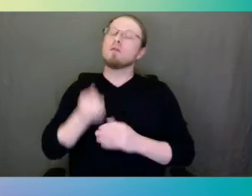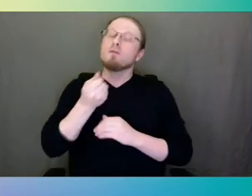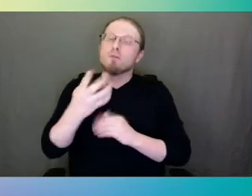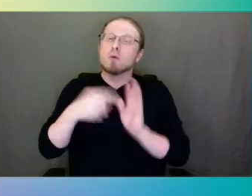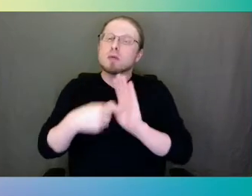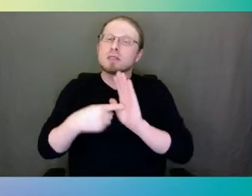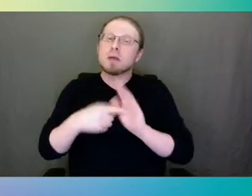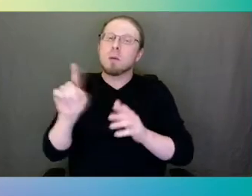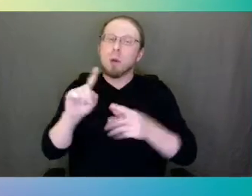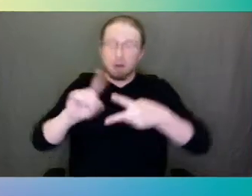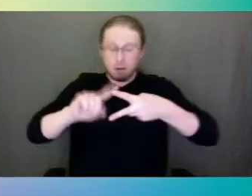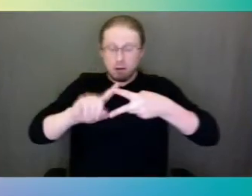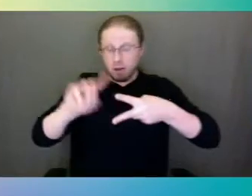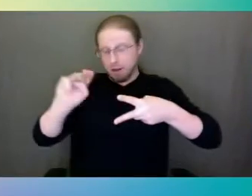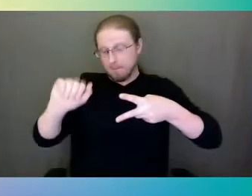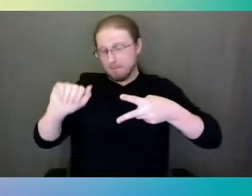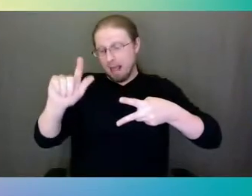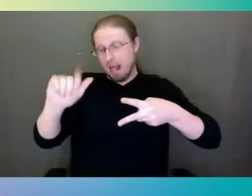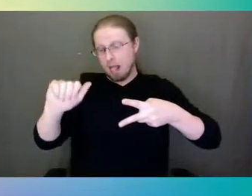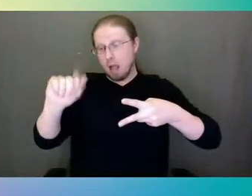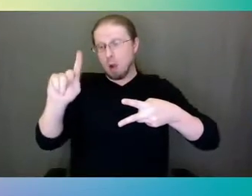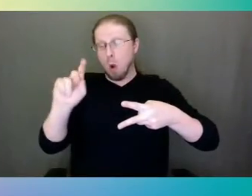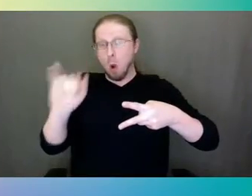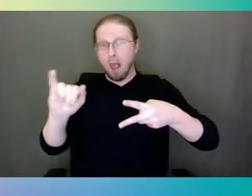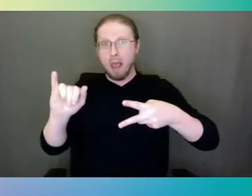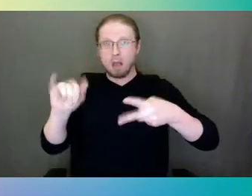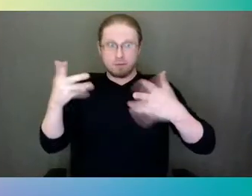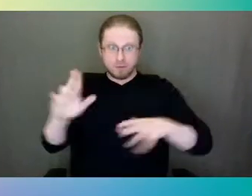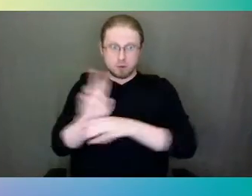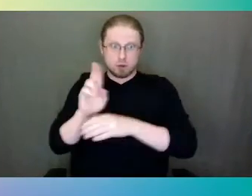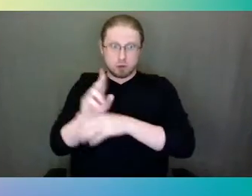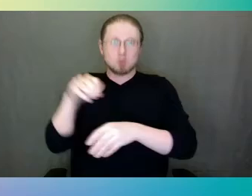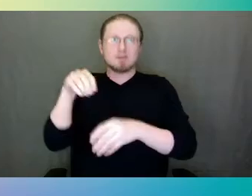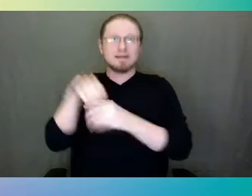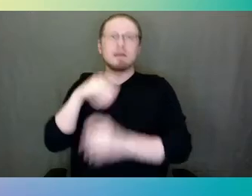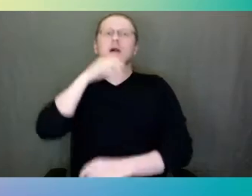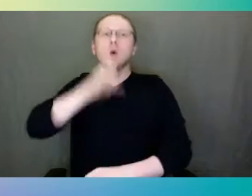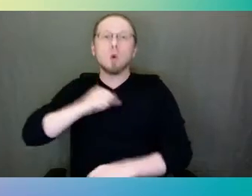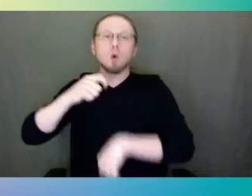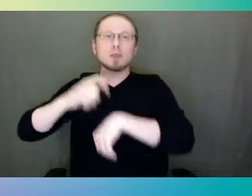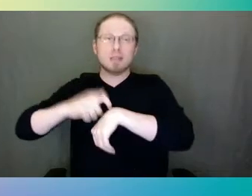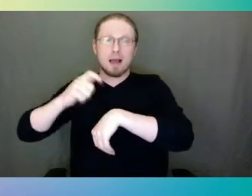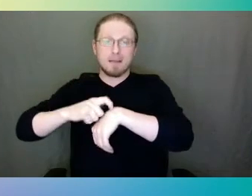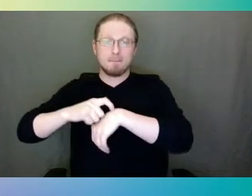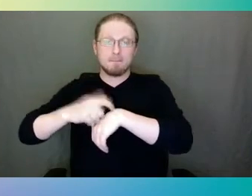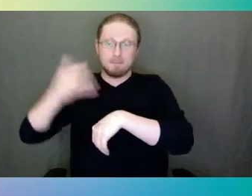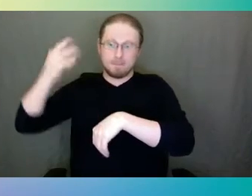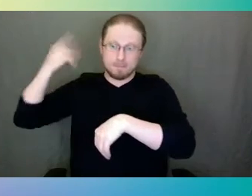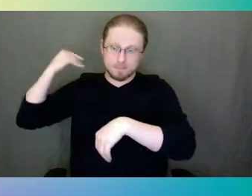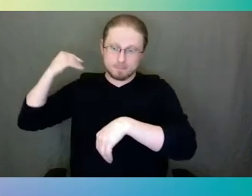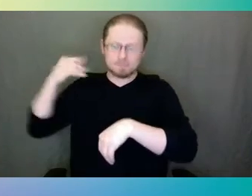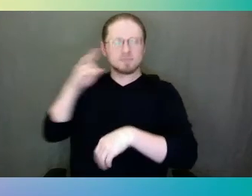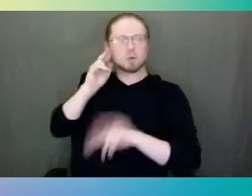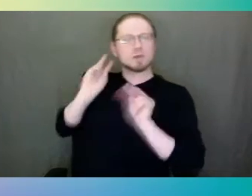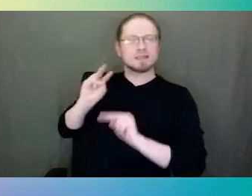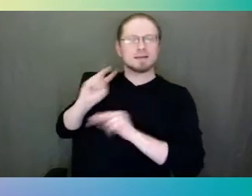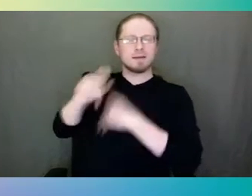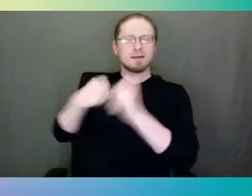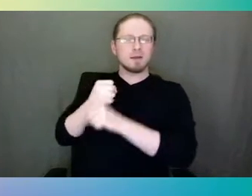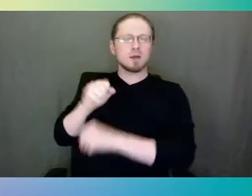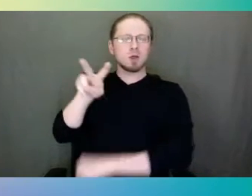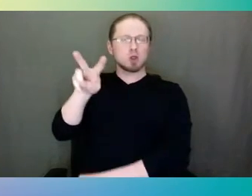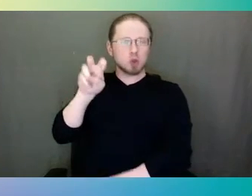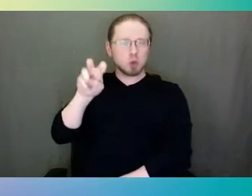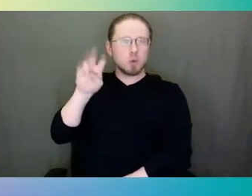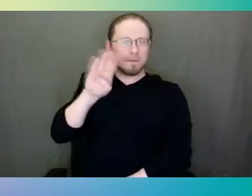is actually used in ancient times. If we look at 200 BC, there was a famous